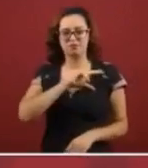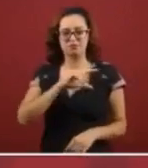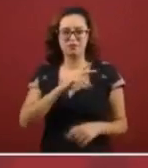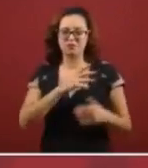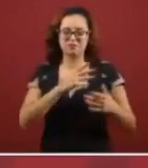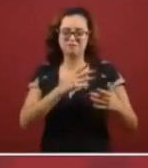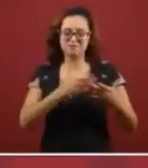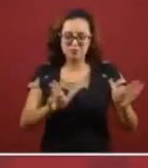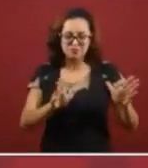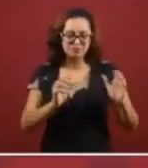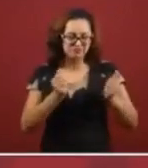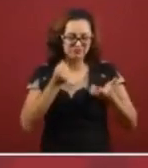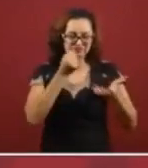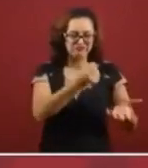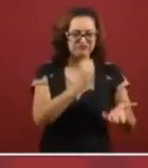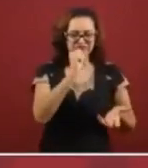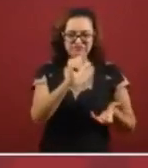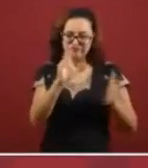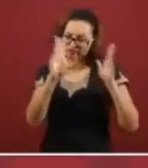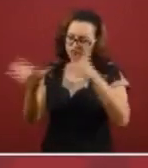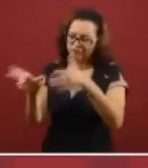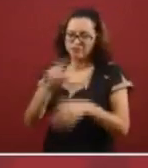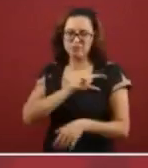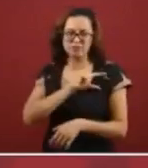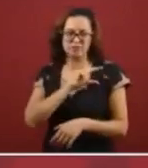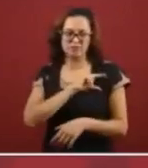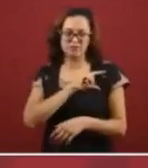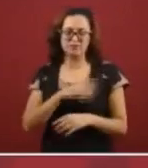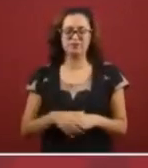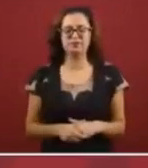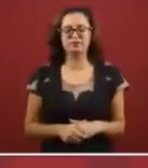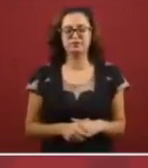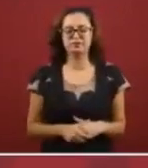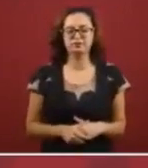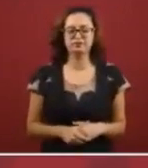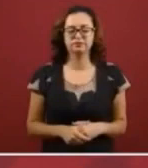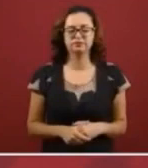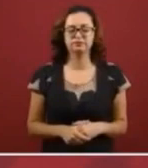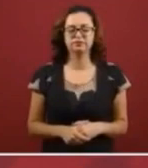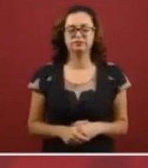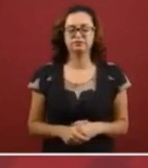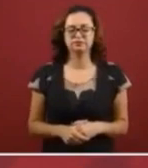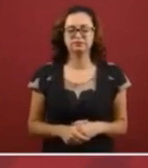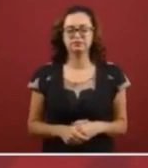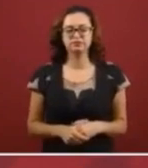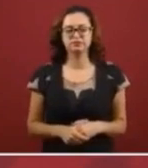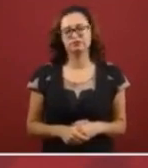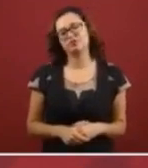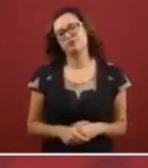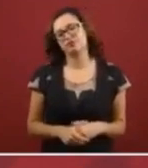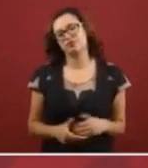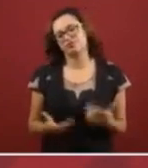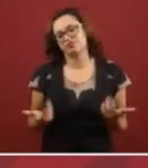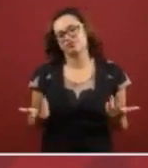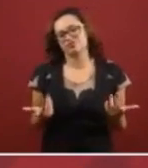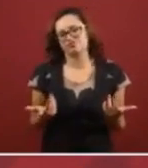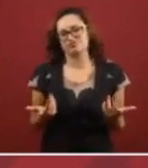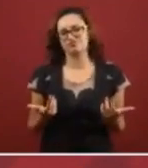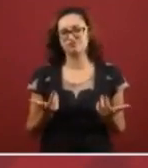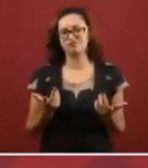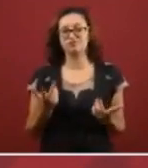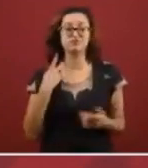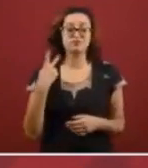and so they didn't invest in public education. that politics